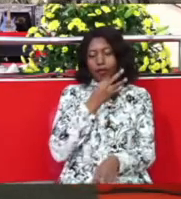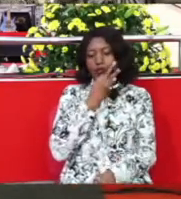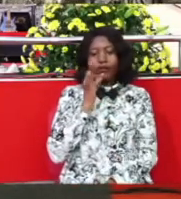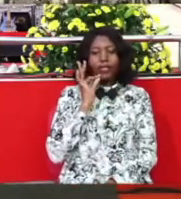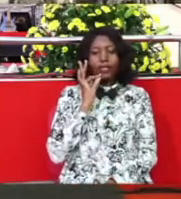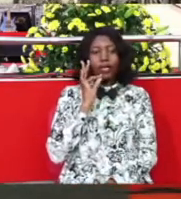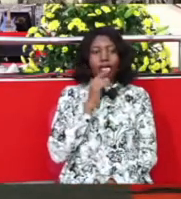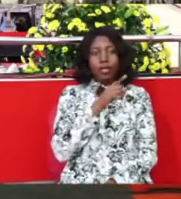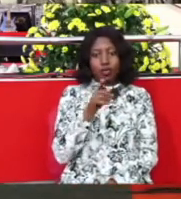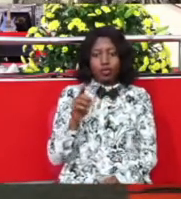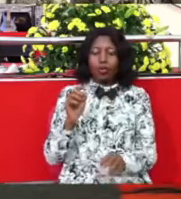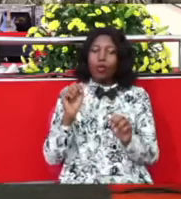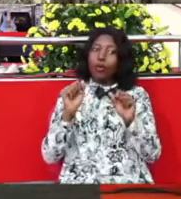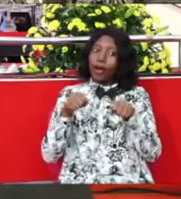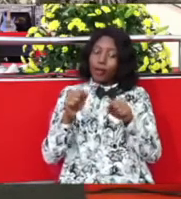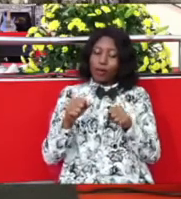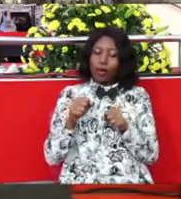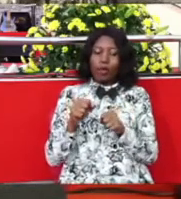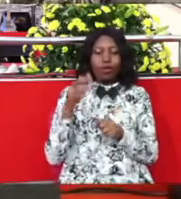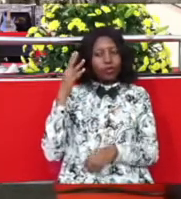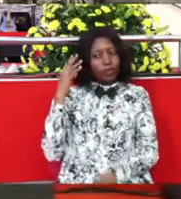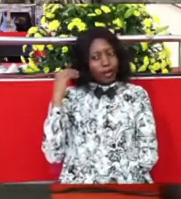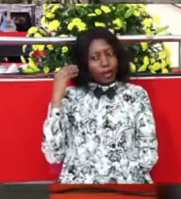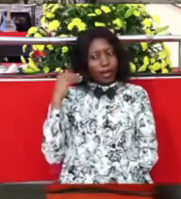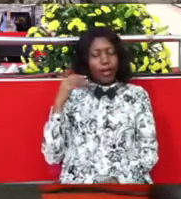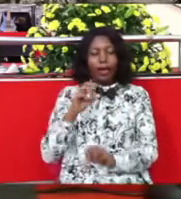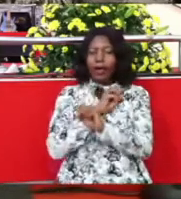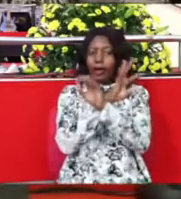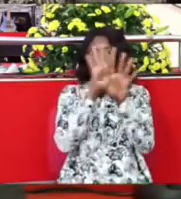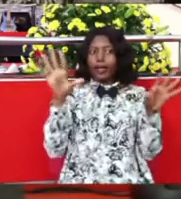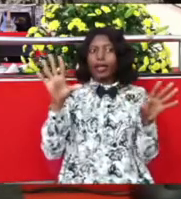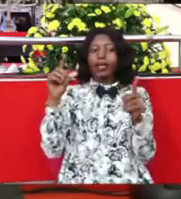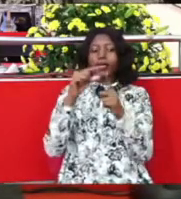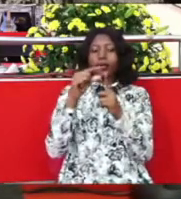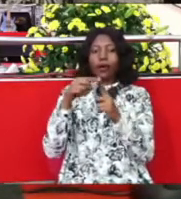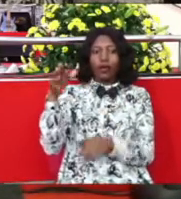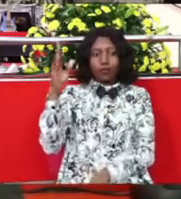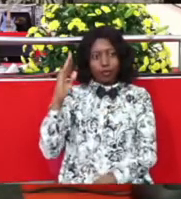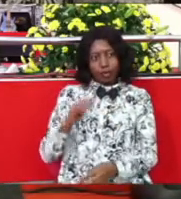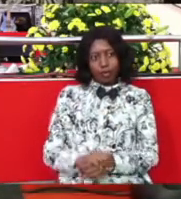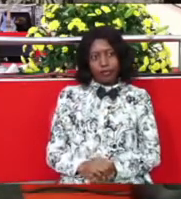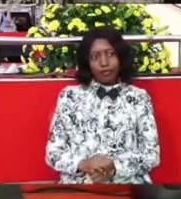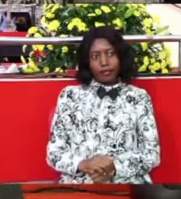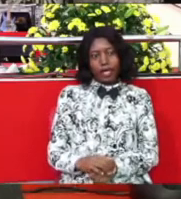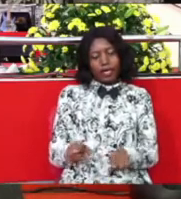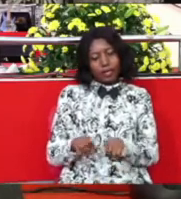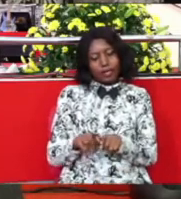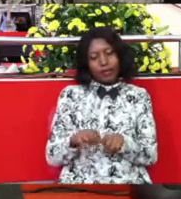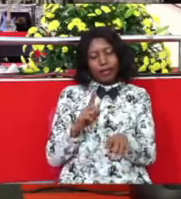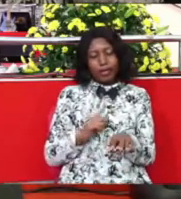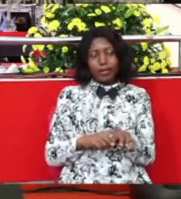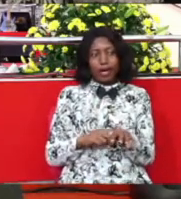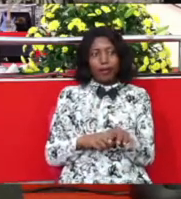Katika muda ule utaweza kusikiza kwa vyema sauti ya Mungu. It is during that season that you are able to understand the scriptures